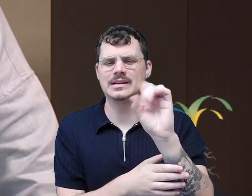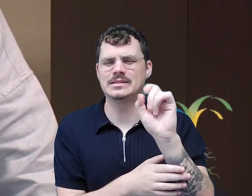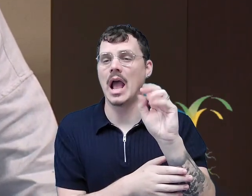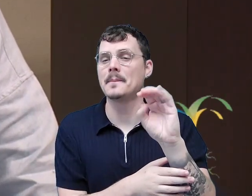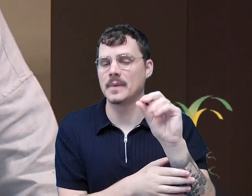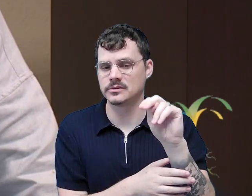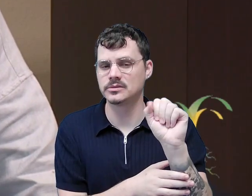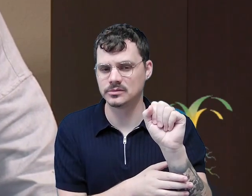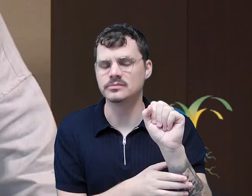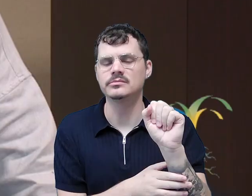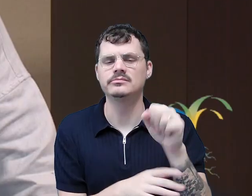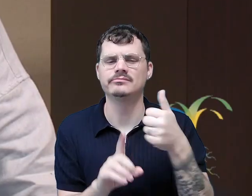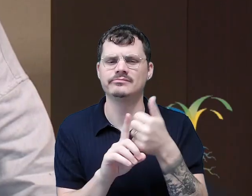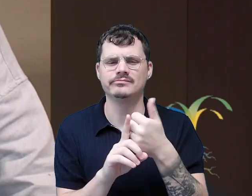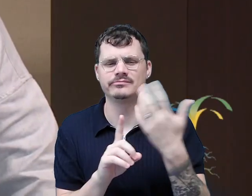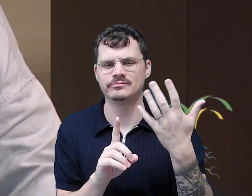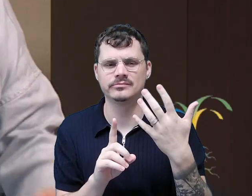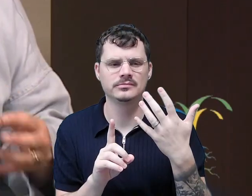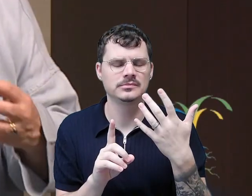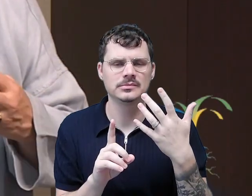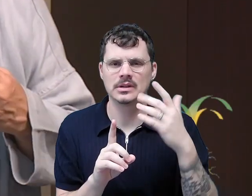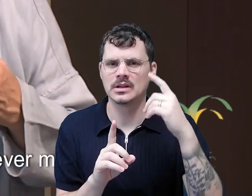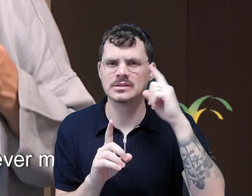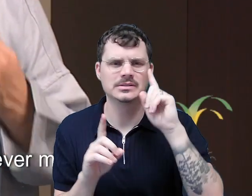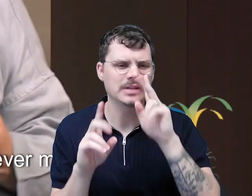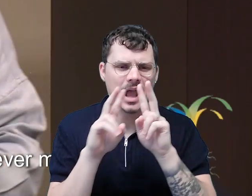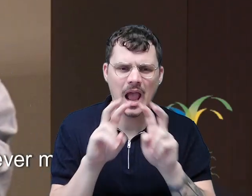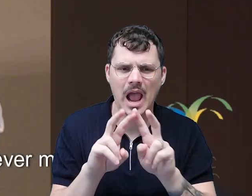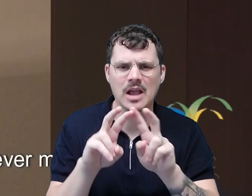Dick Simons, who is like the most